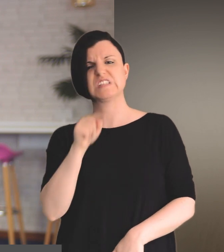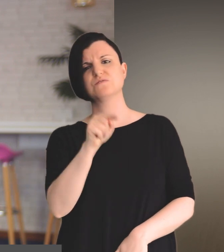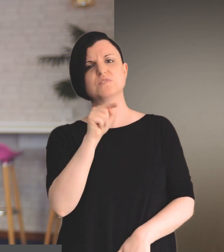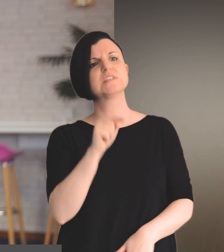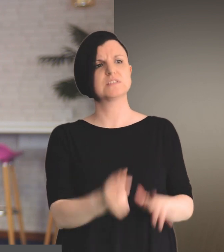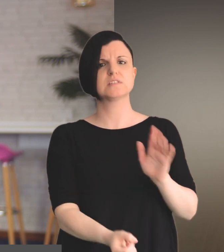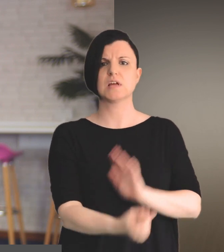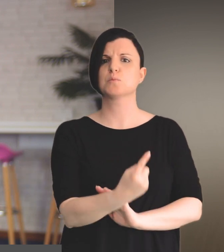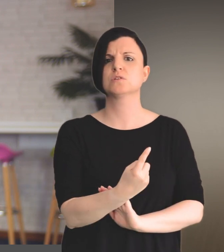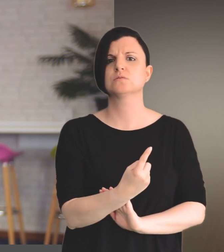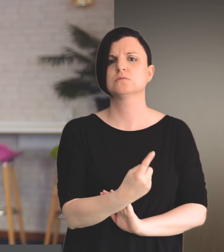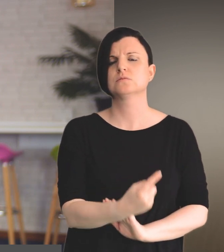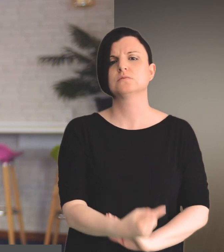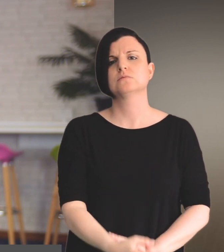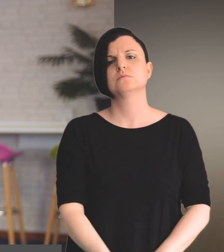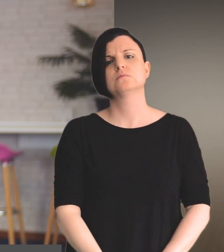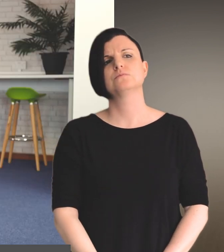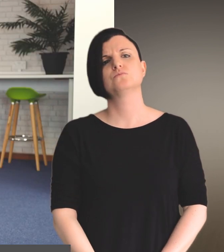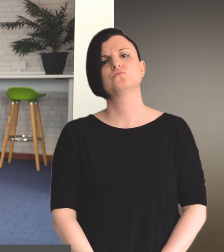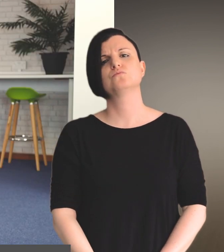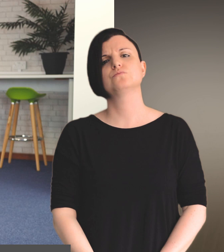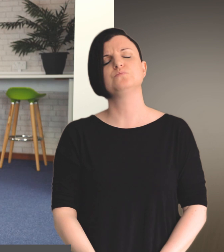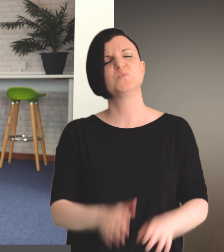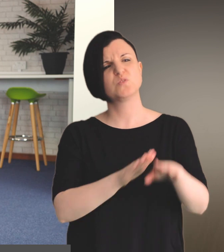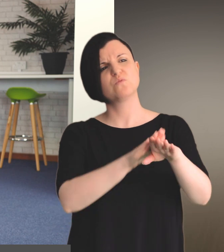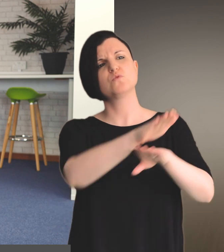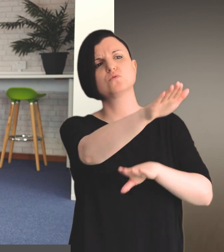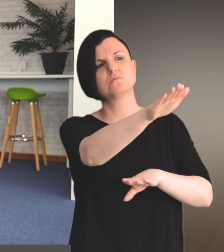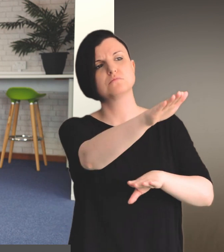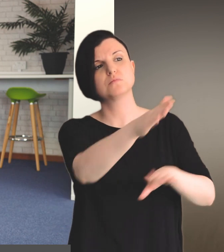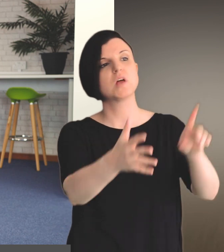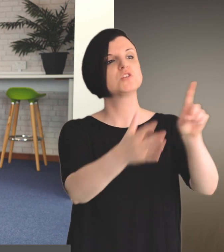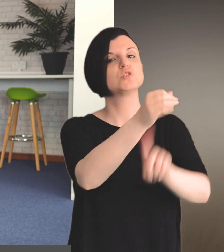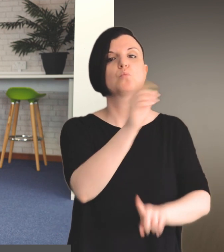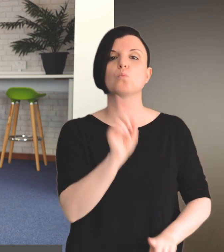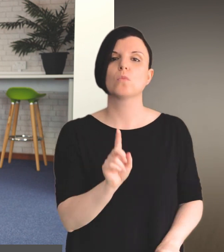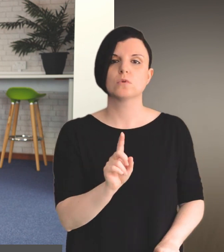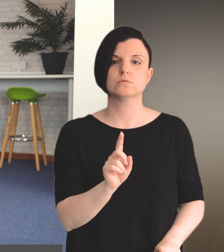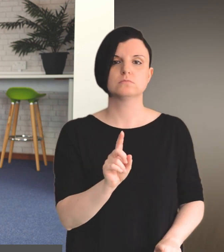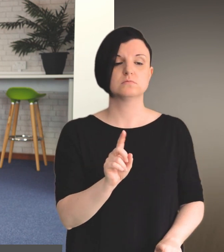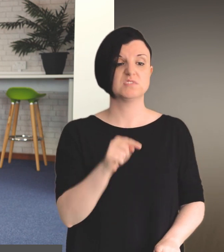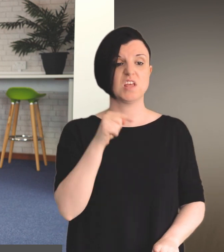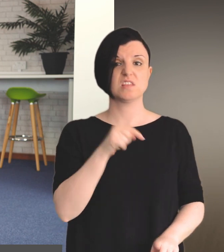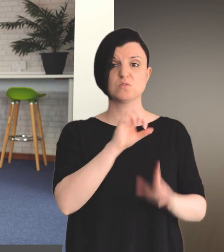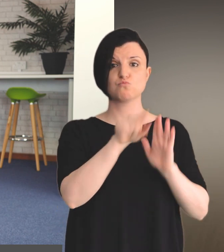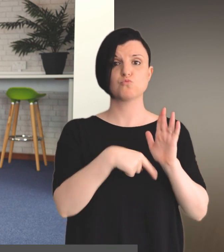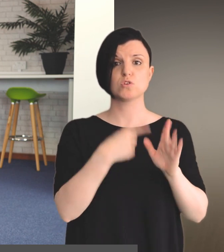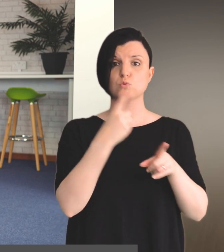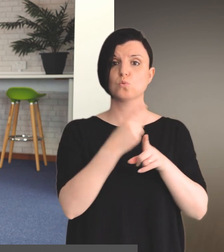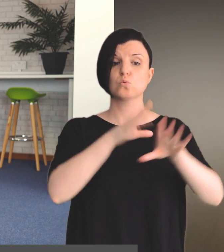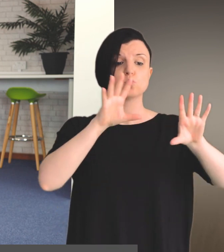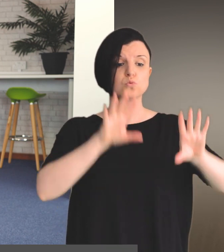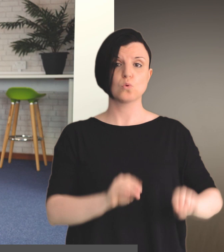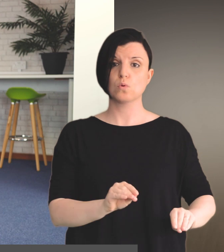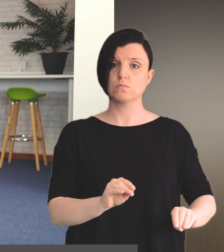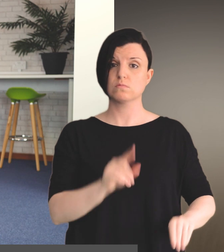a clear willingness for this to happen. But I think the long-term legacy will be when we don't talk about it anymore because